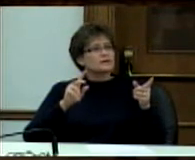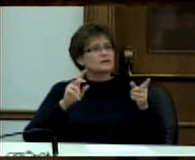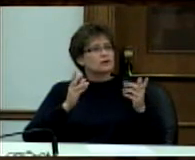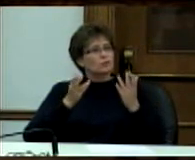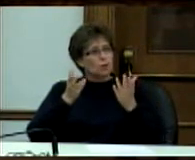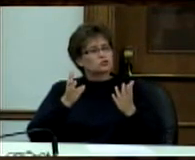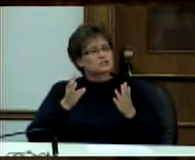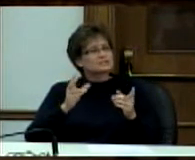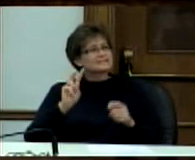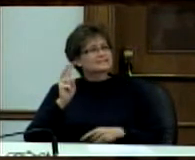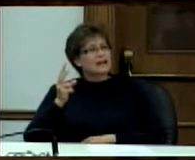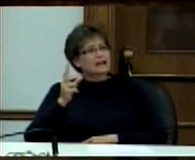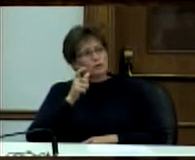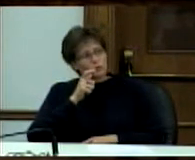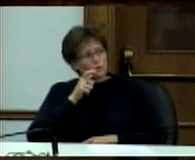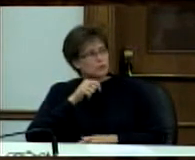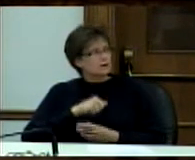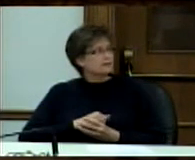second?